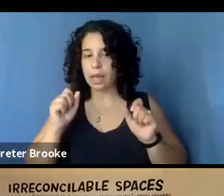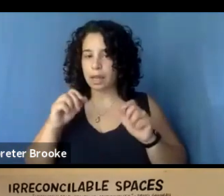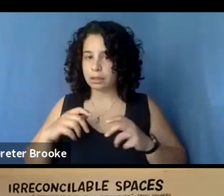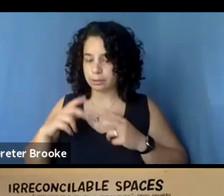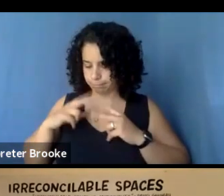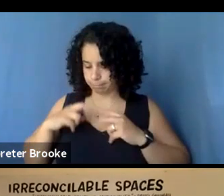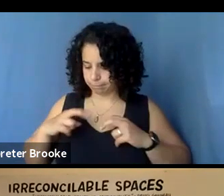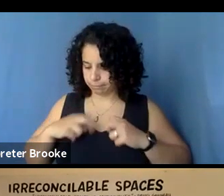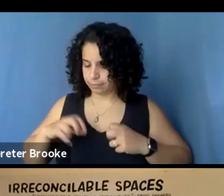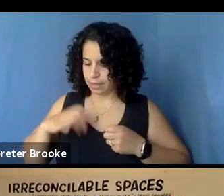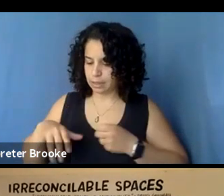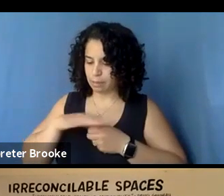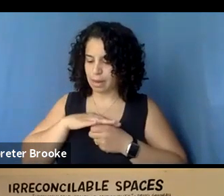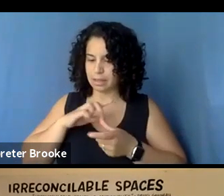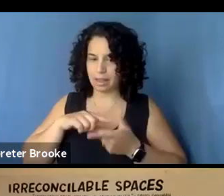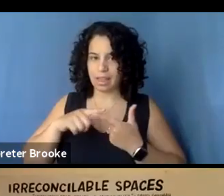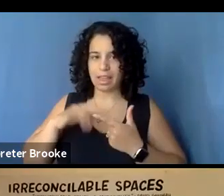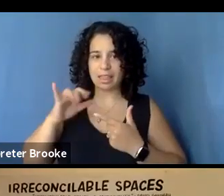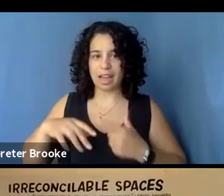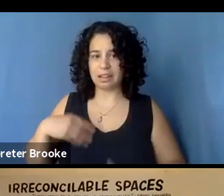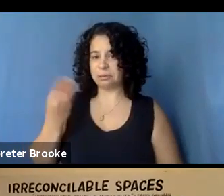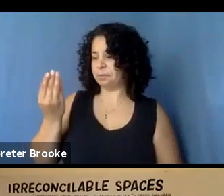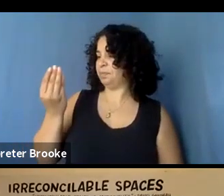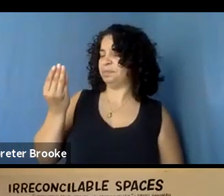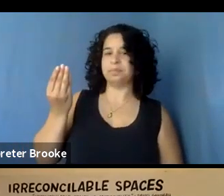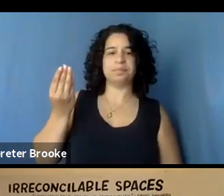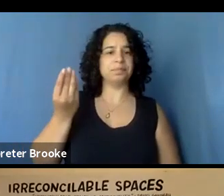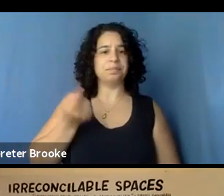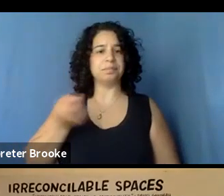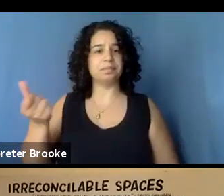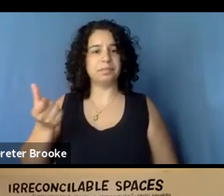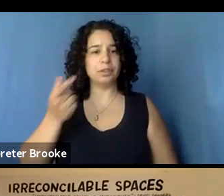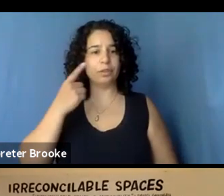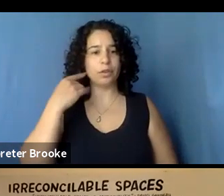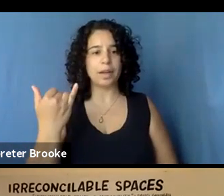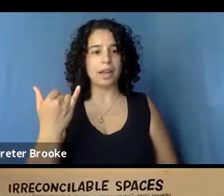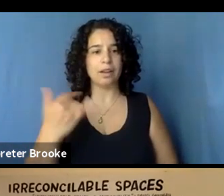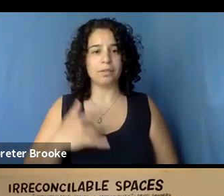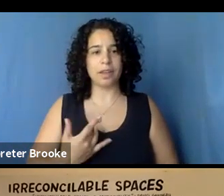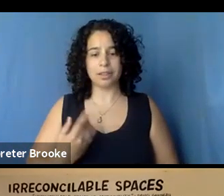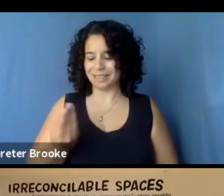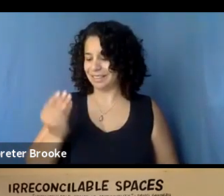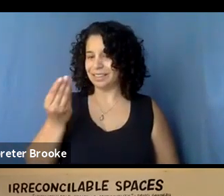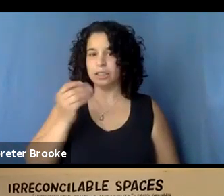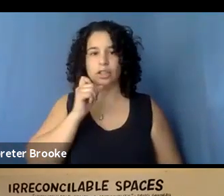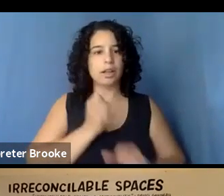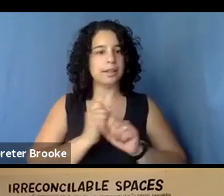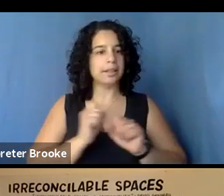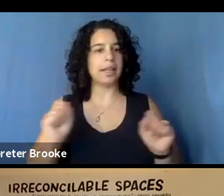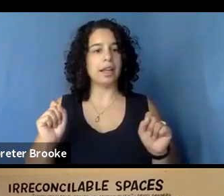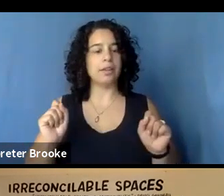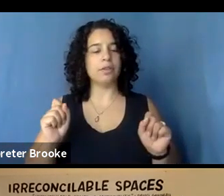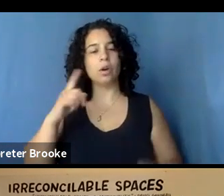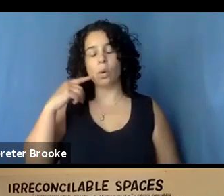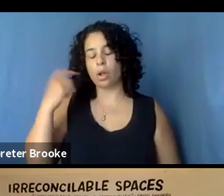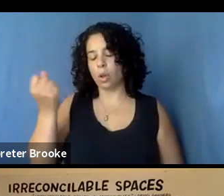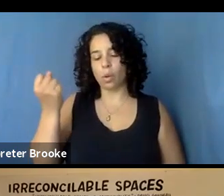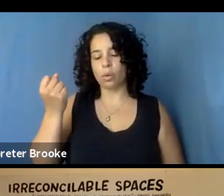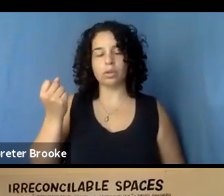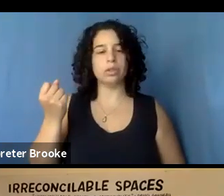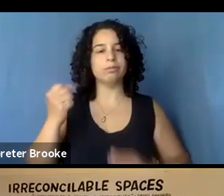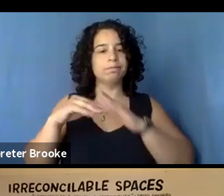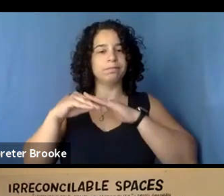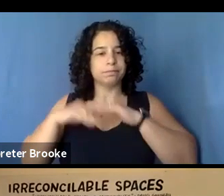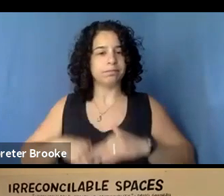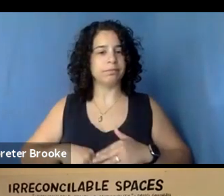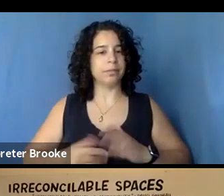you know what, I just reject this for now. It's not safe for me to go here, so I'm not going to go here. And I'm going to come back and say, I didn't go there today,